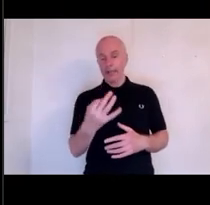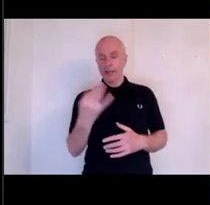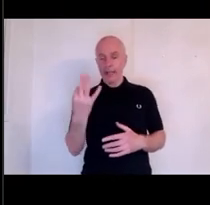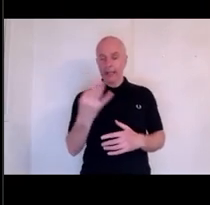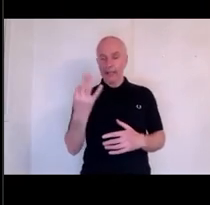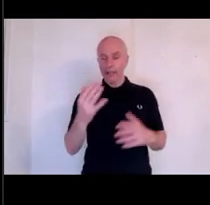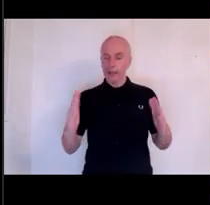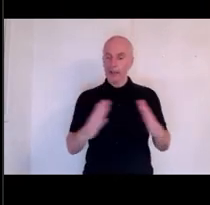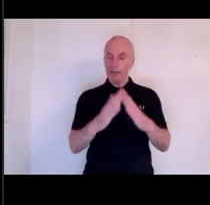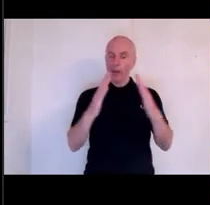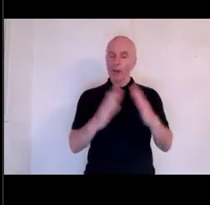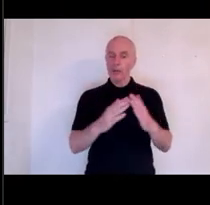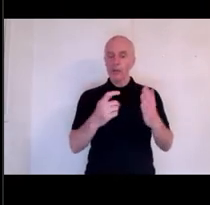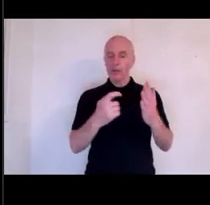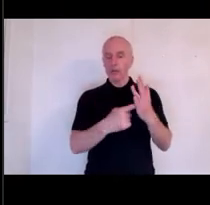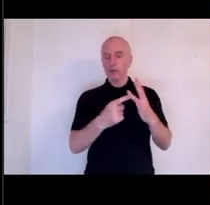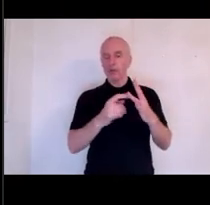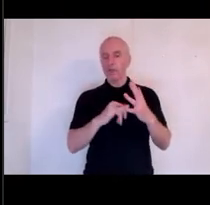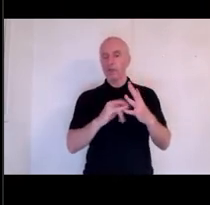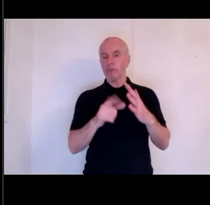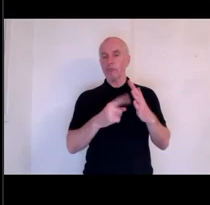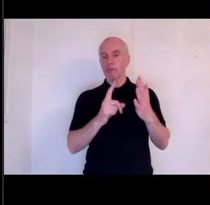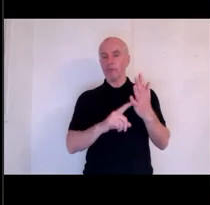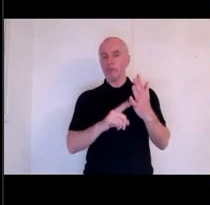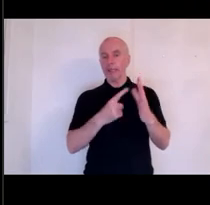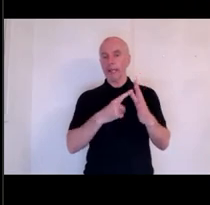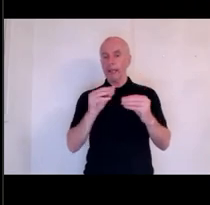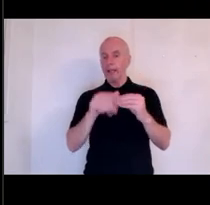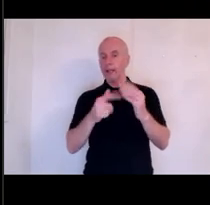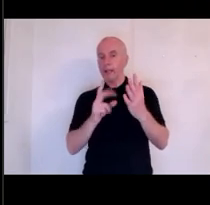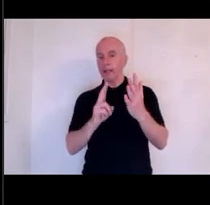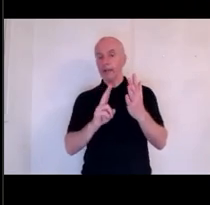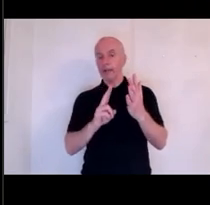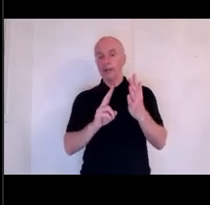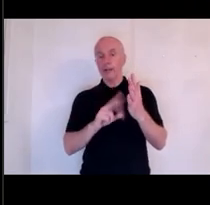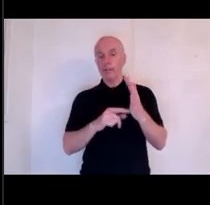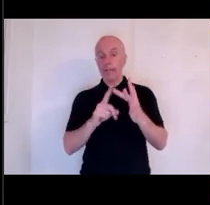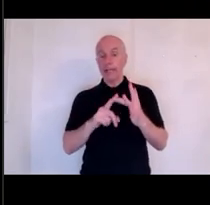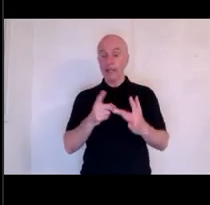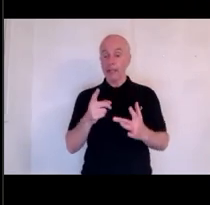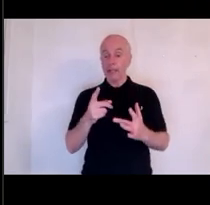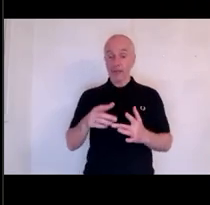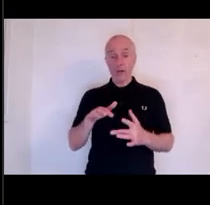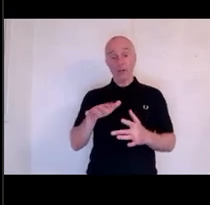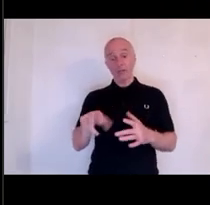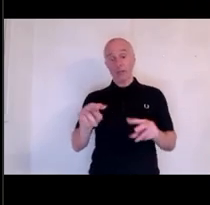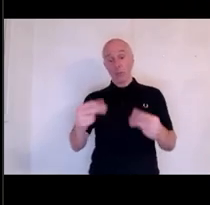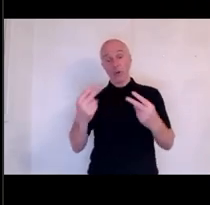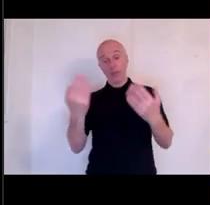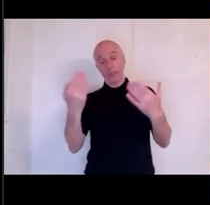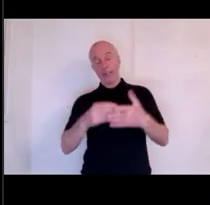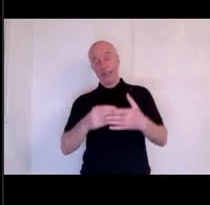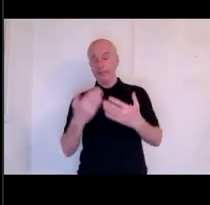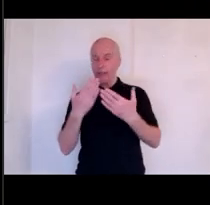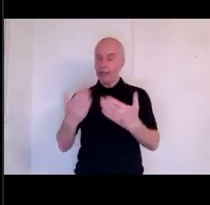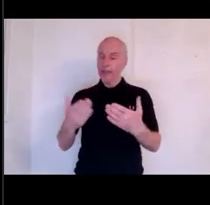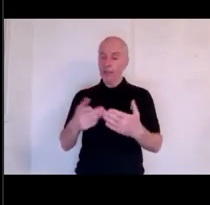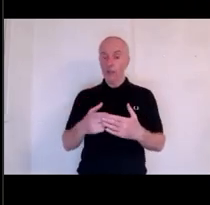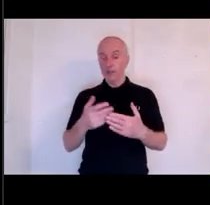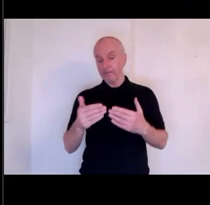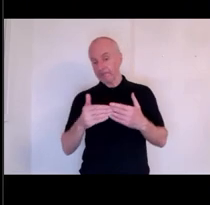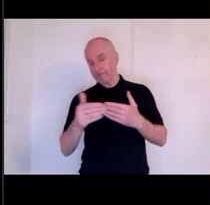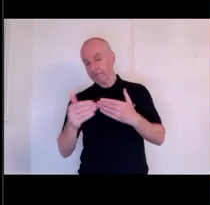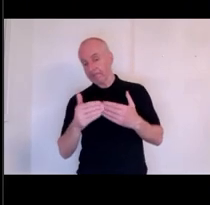It's Rosella Bonetti who's given the talk and Rosella looks like she's in the list of attendees tonight. So thank you for coming along, Rosella. I very much look forward to meeting you